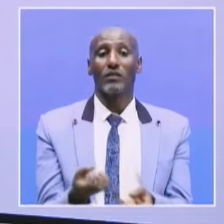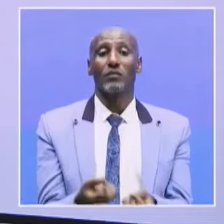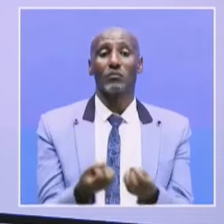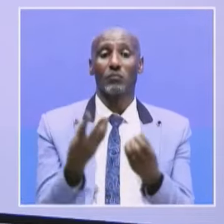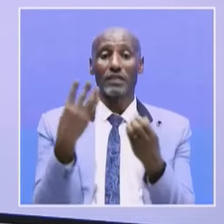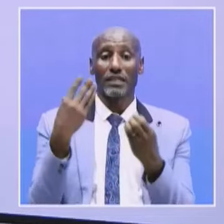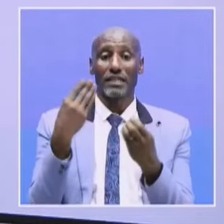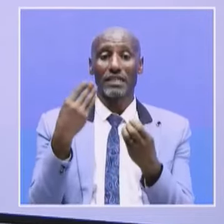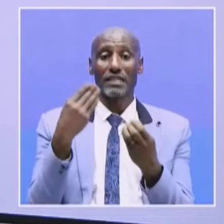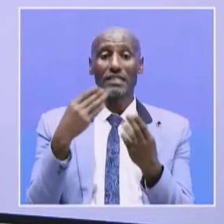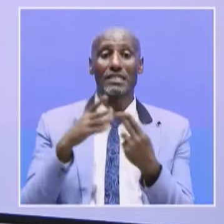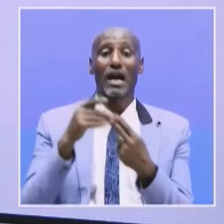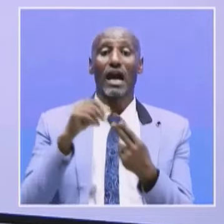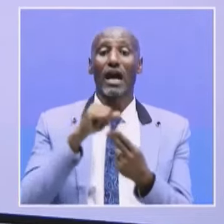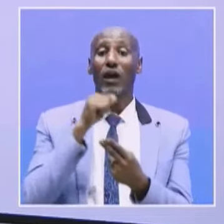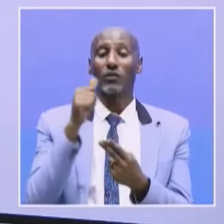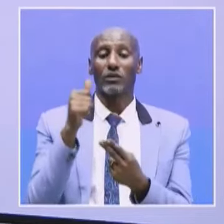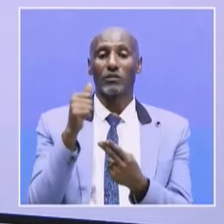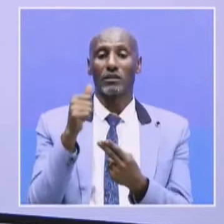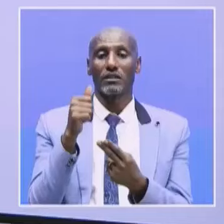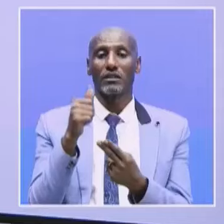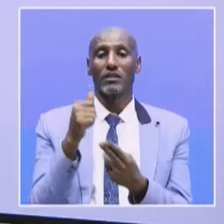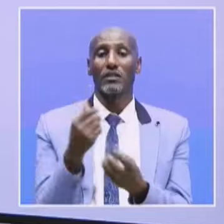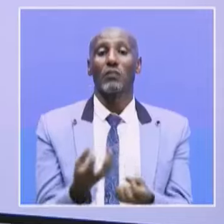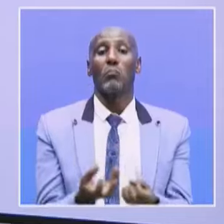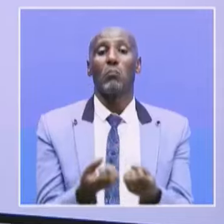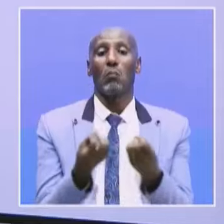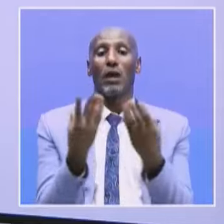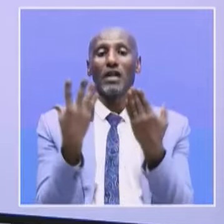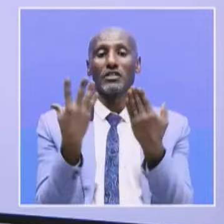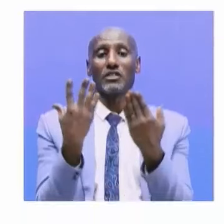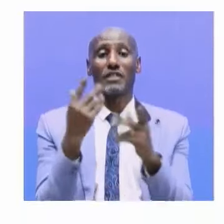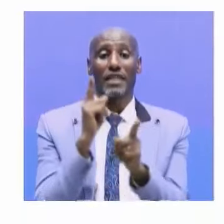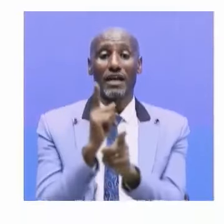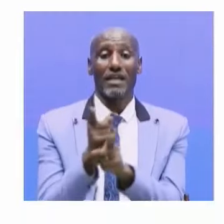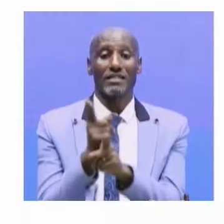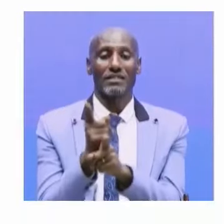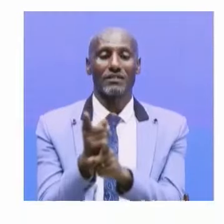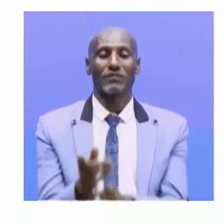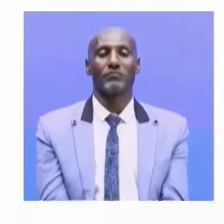is uncountable noun. Easily we can use much.